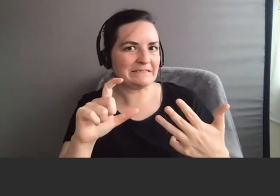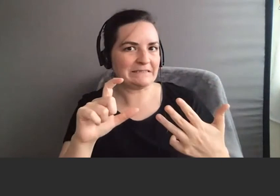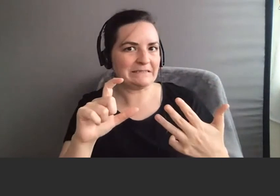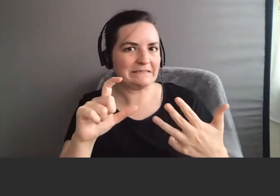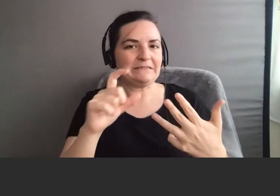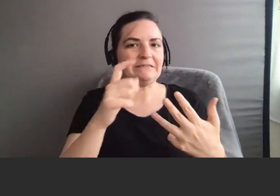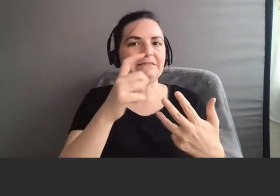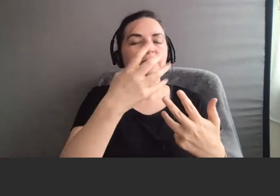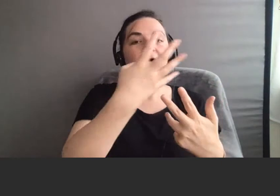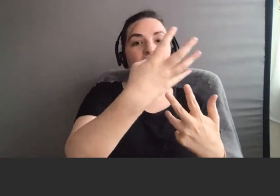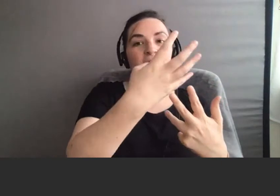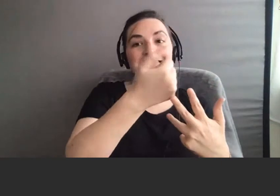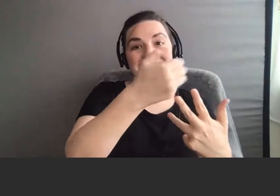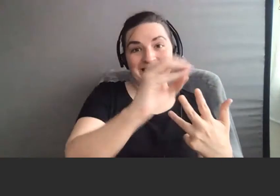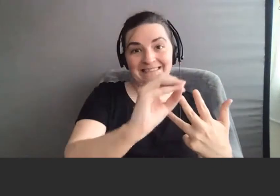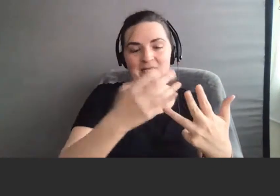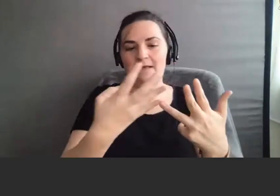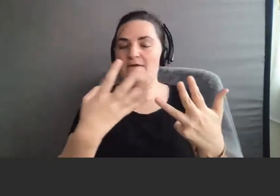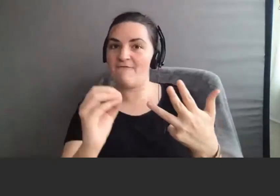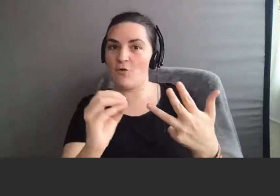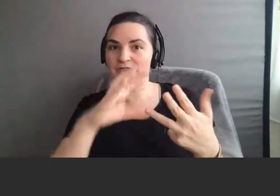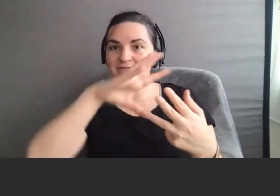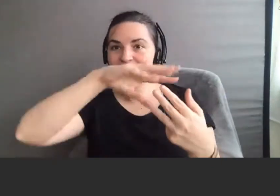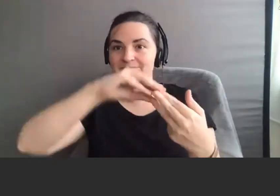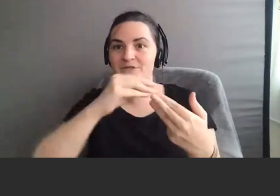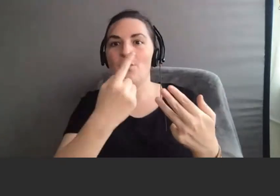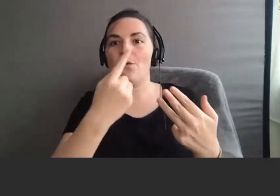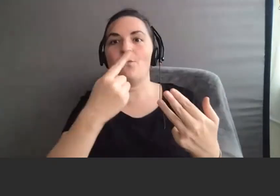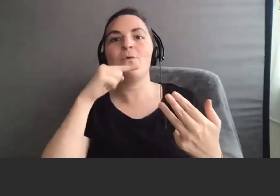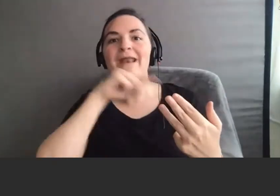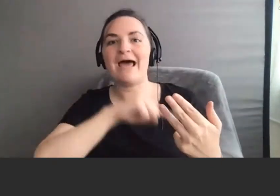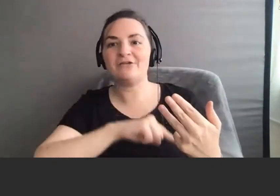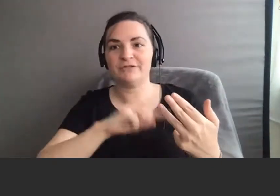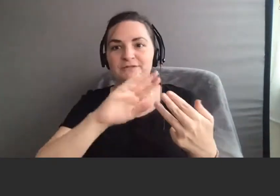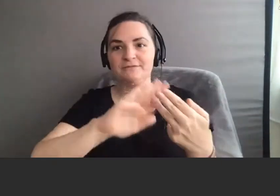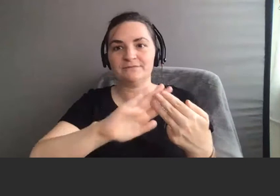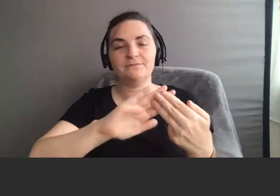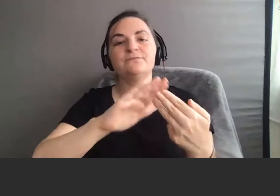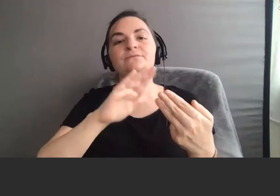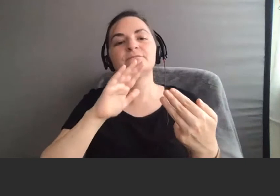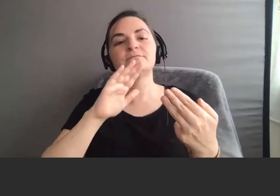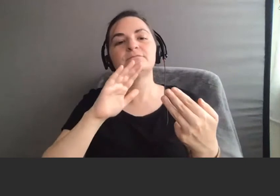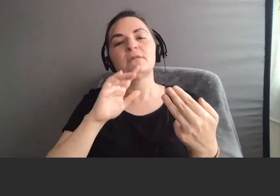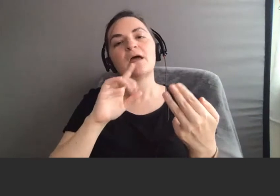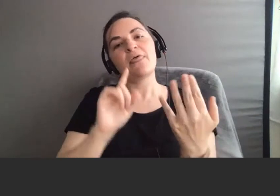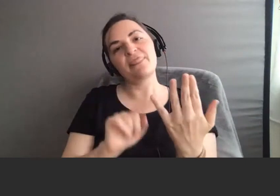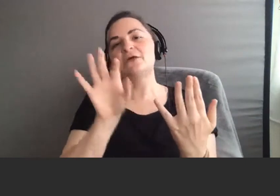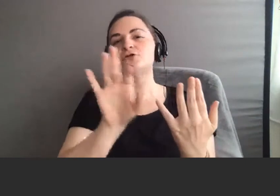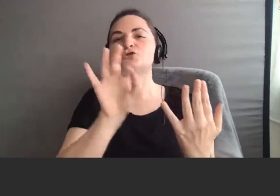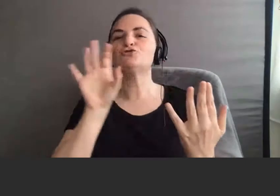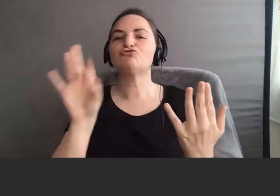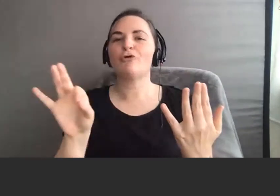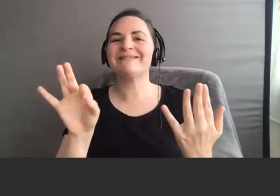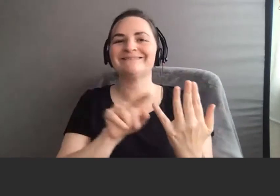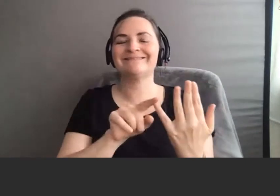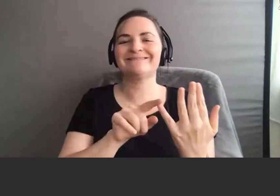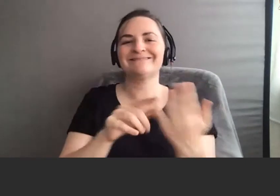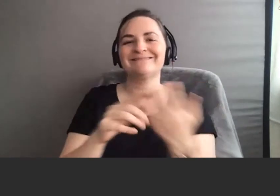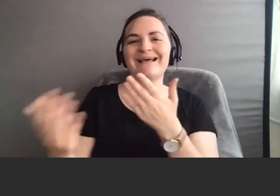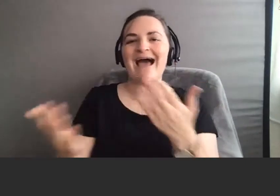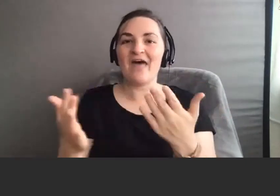100. And then your final 20 credit module, you have a choice between two modules. You've got either Creativity